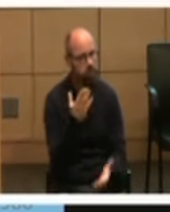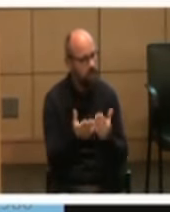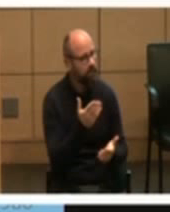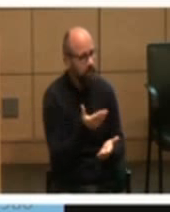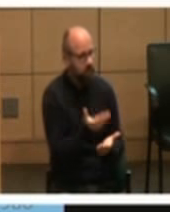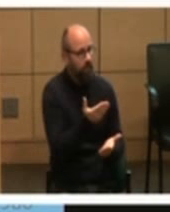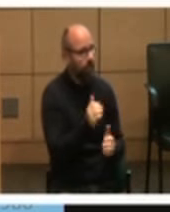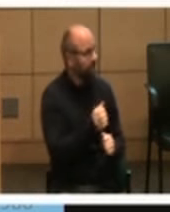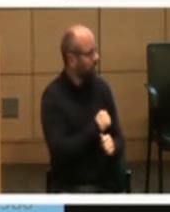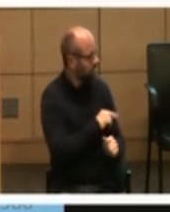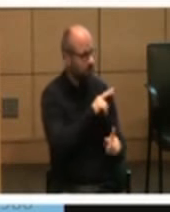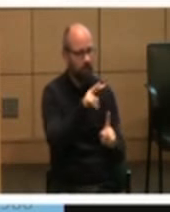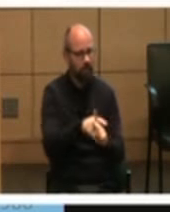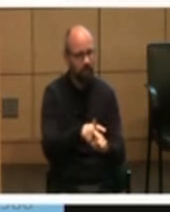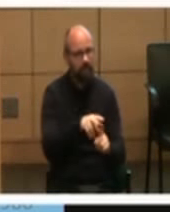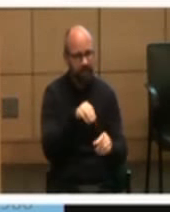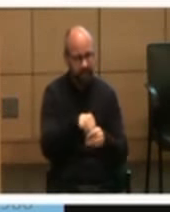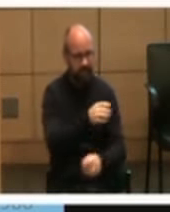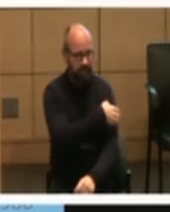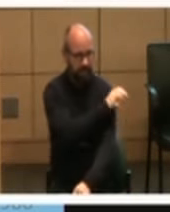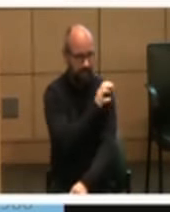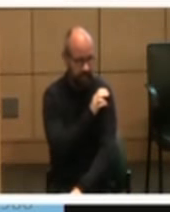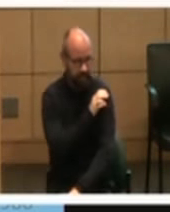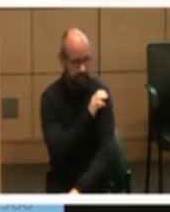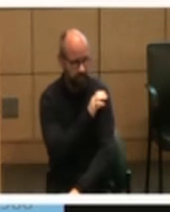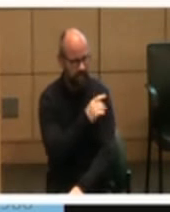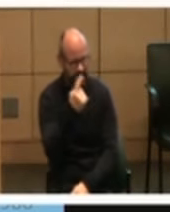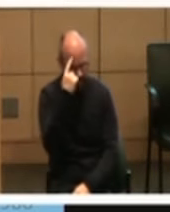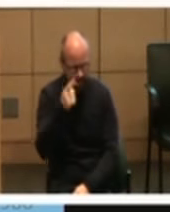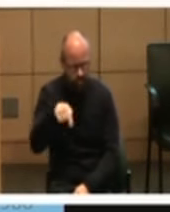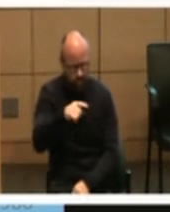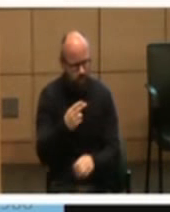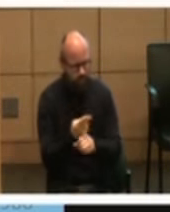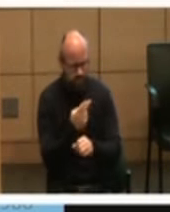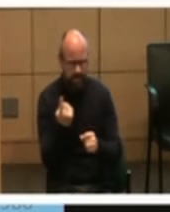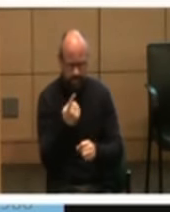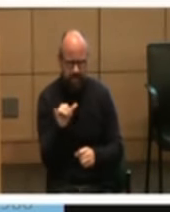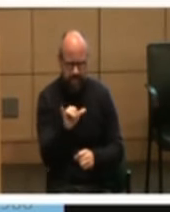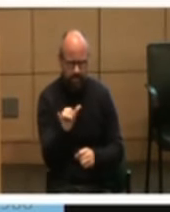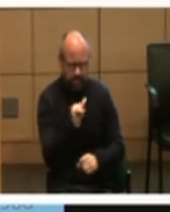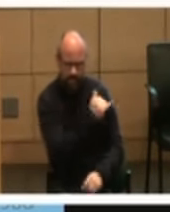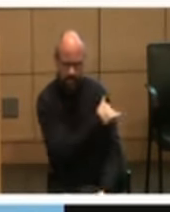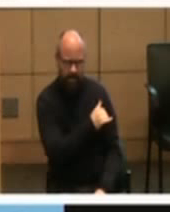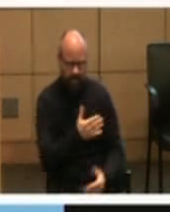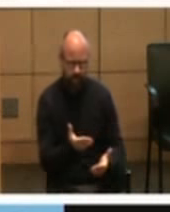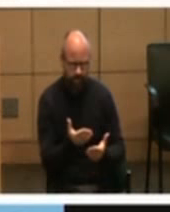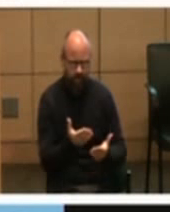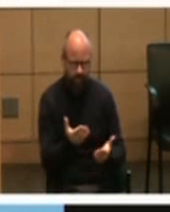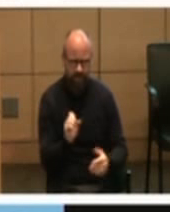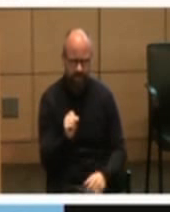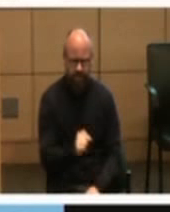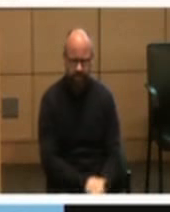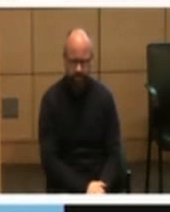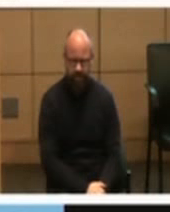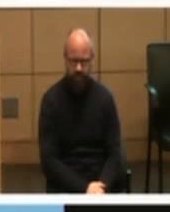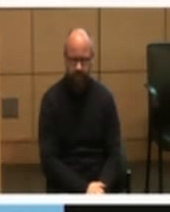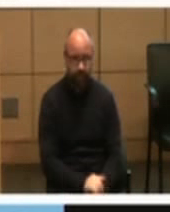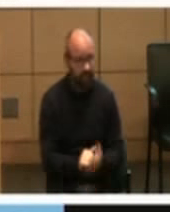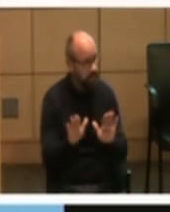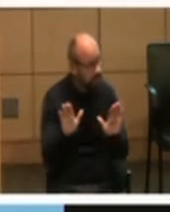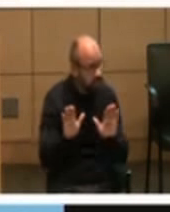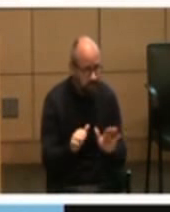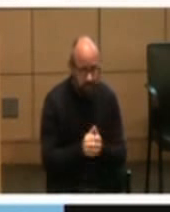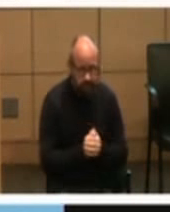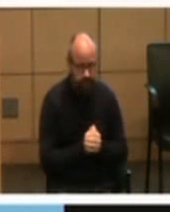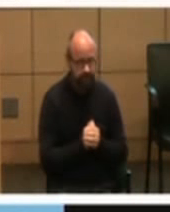clinic. And I think that you guys here actually do something similar to this, which is excellent. So is this something we can use?